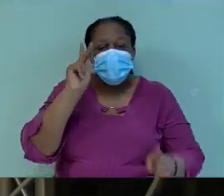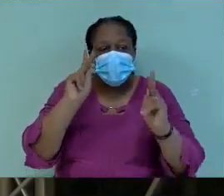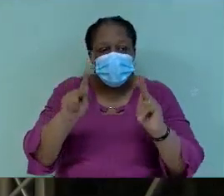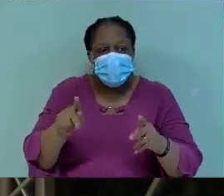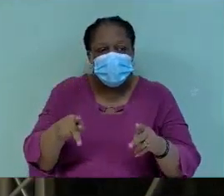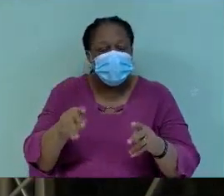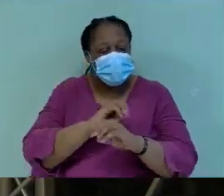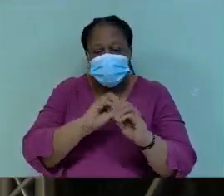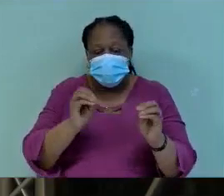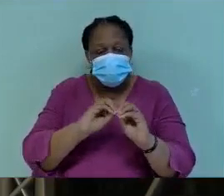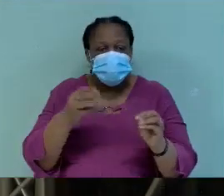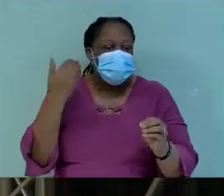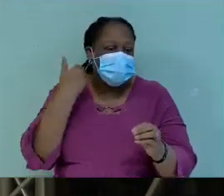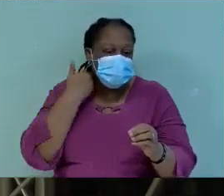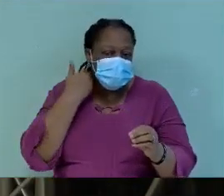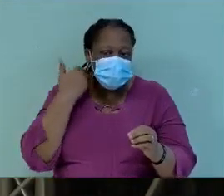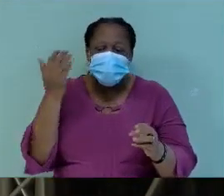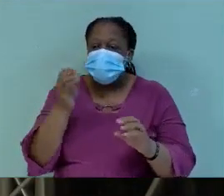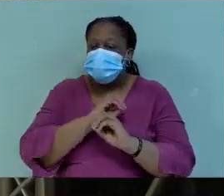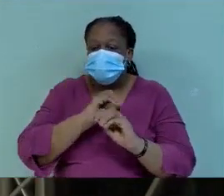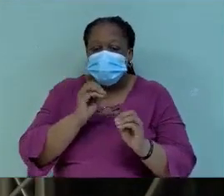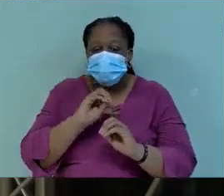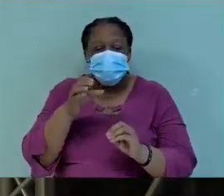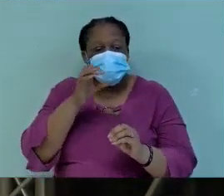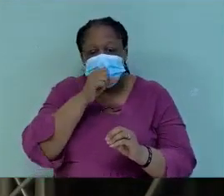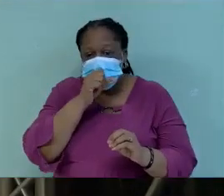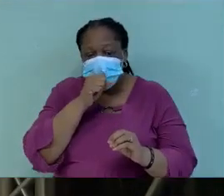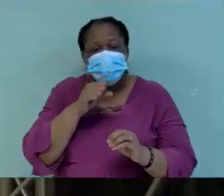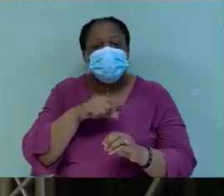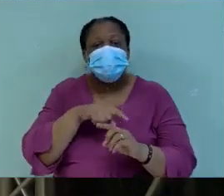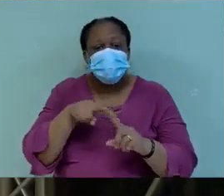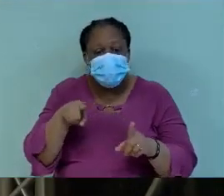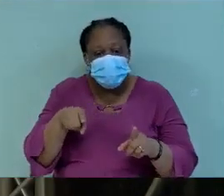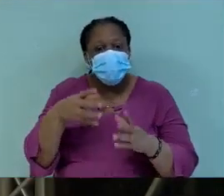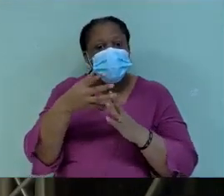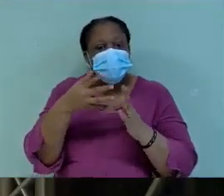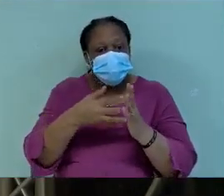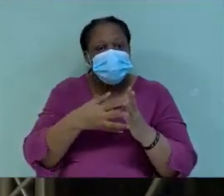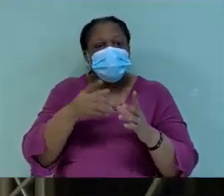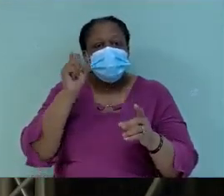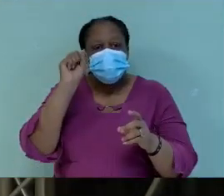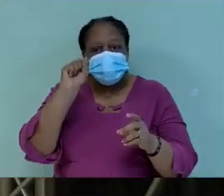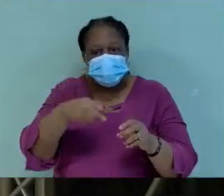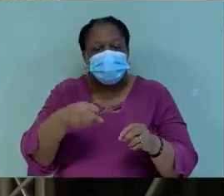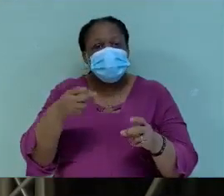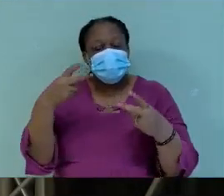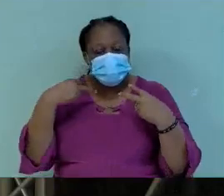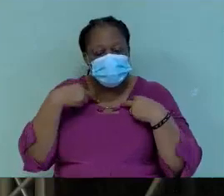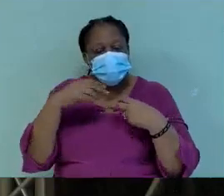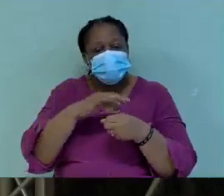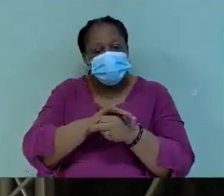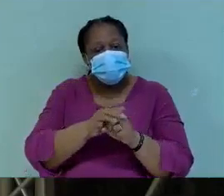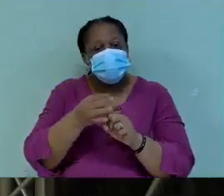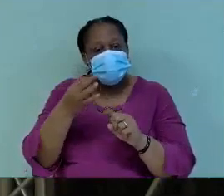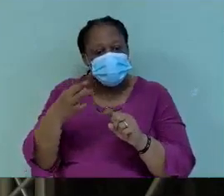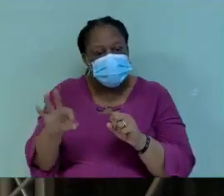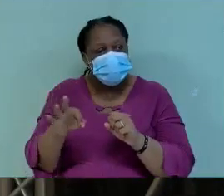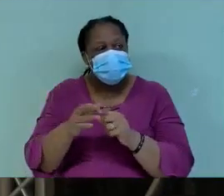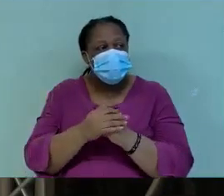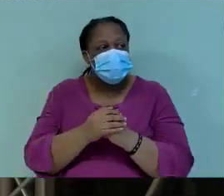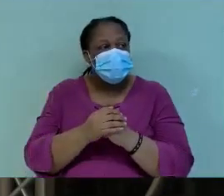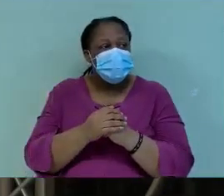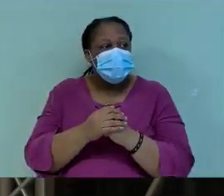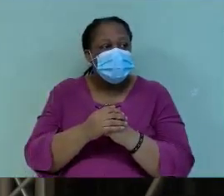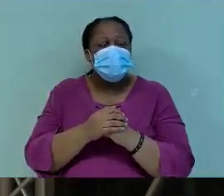remained asymptomatic throughout, and we tested them at about day 21,